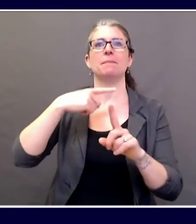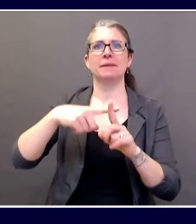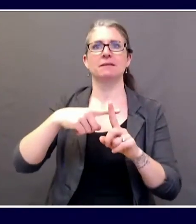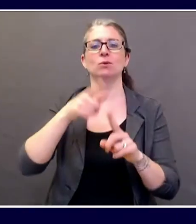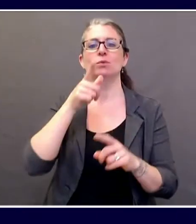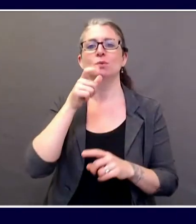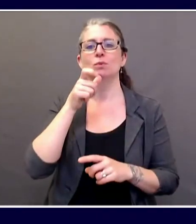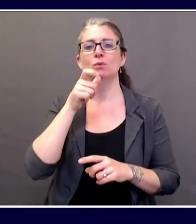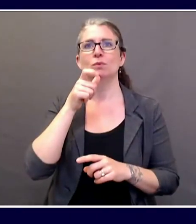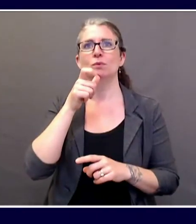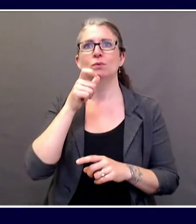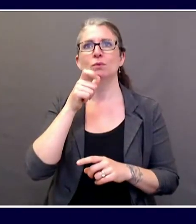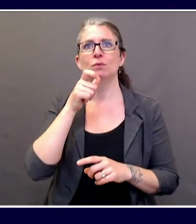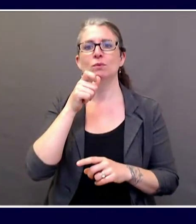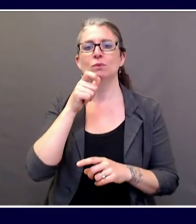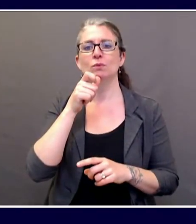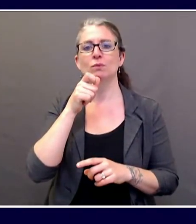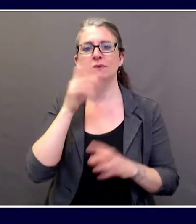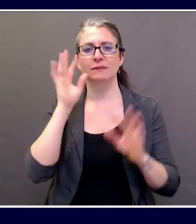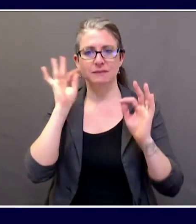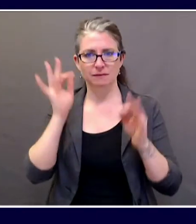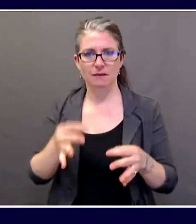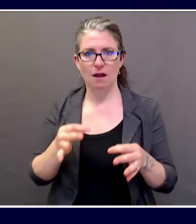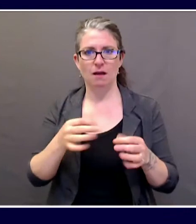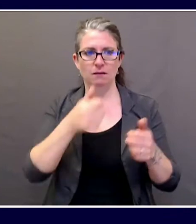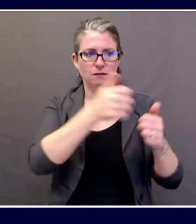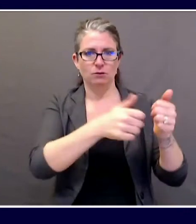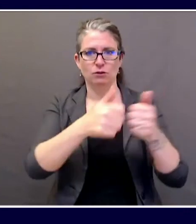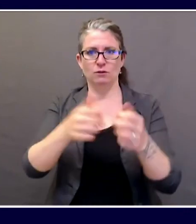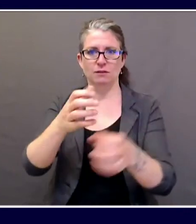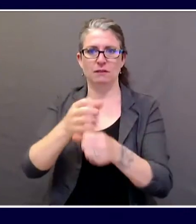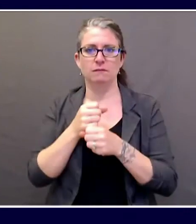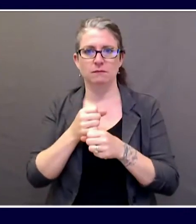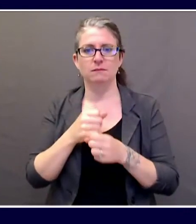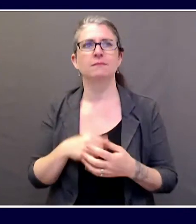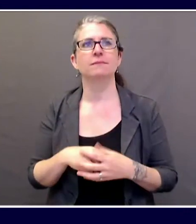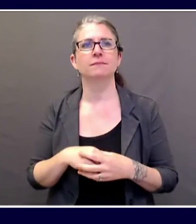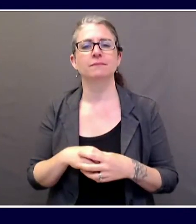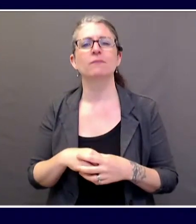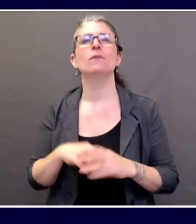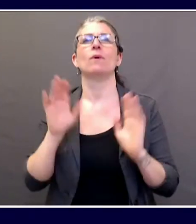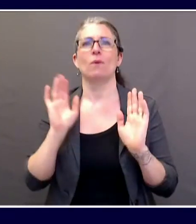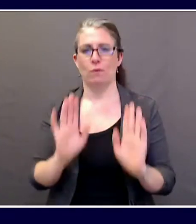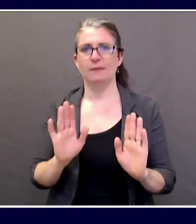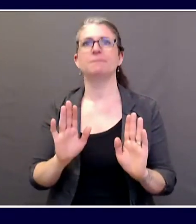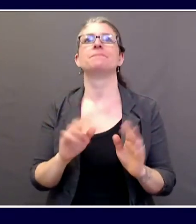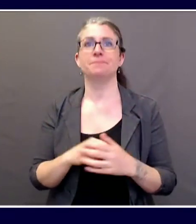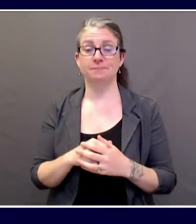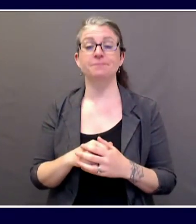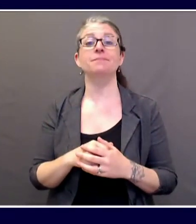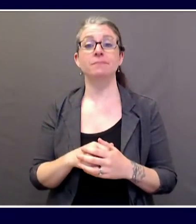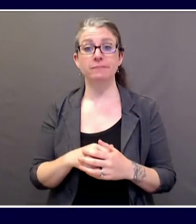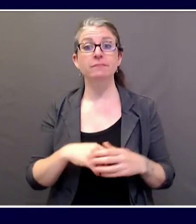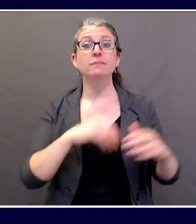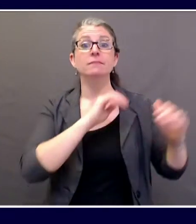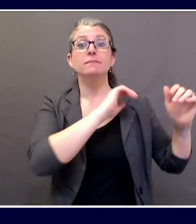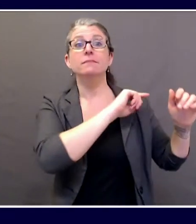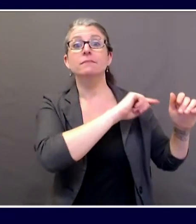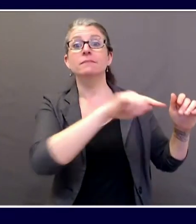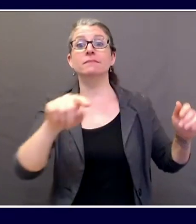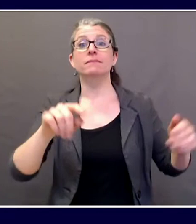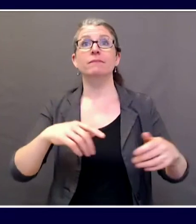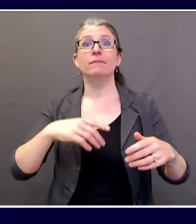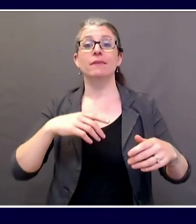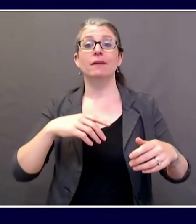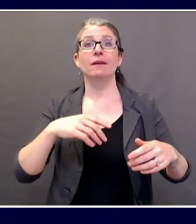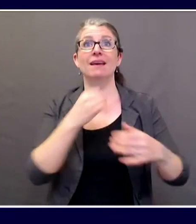latter piece first. We work with and meet with the Maine Pharmacy Association pretty occasionally, and then we also meet